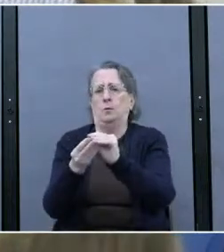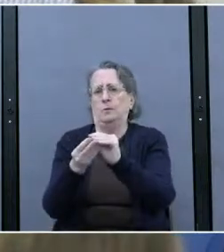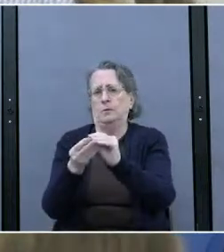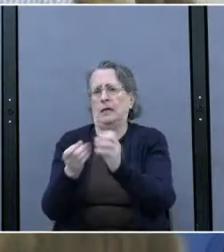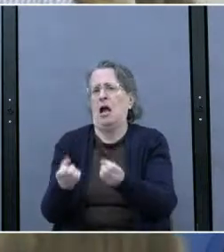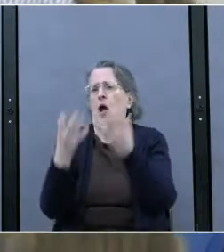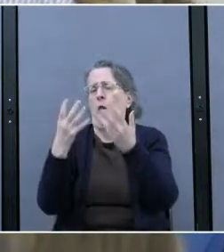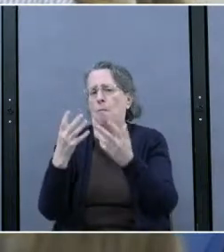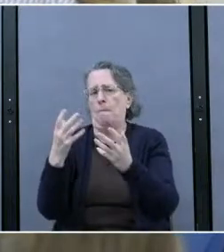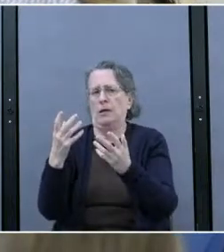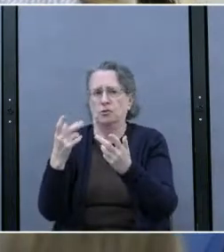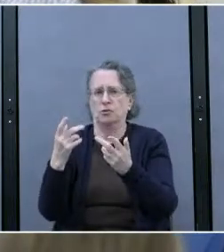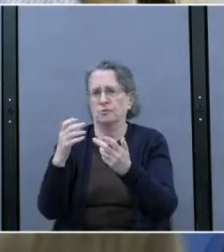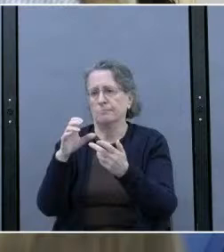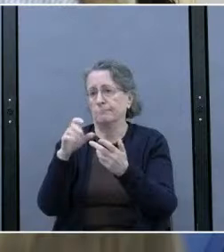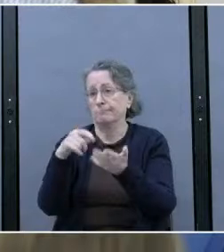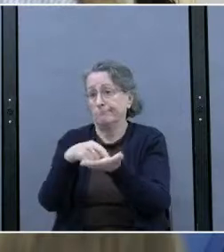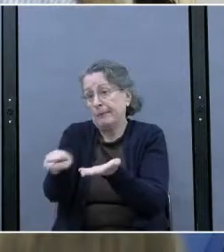that